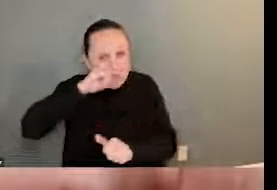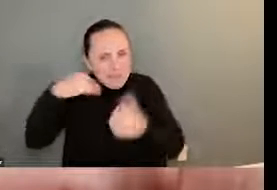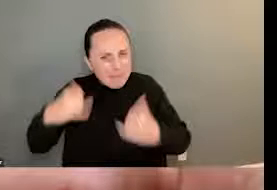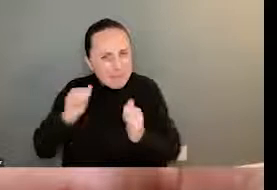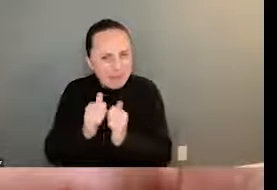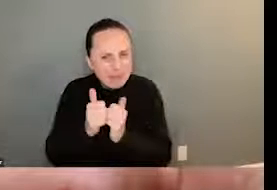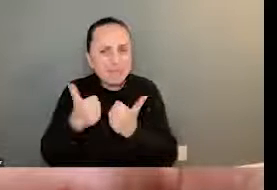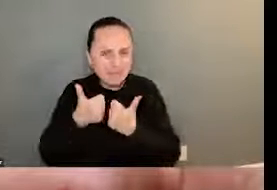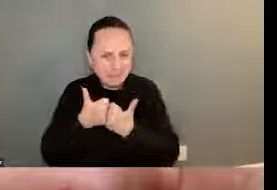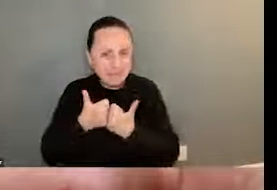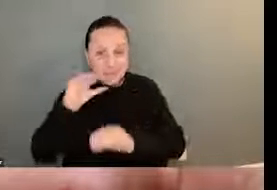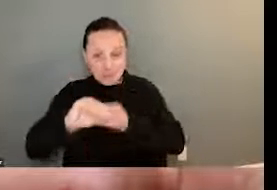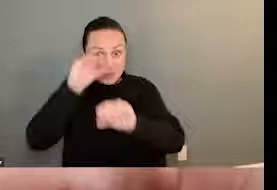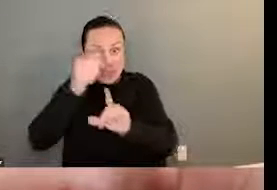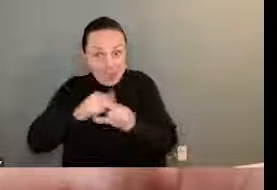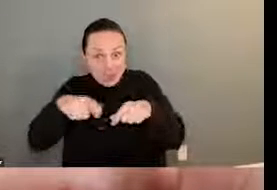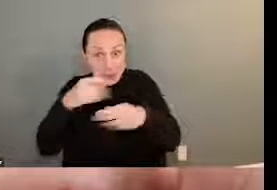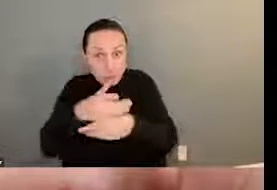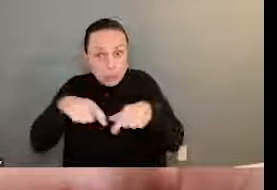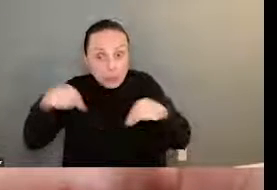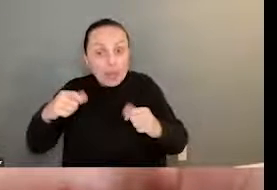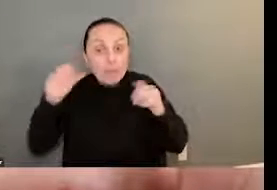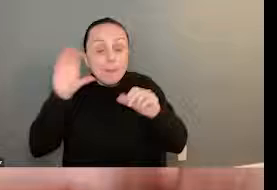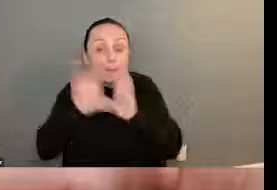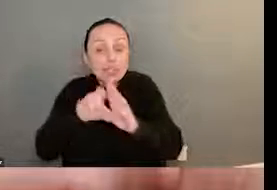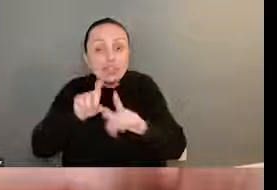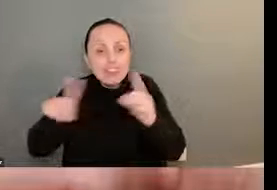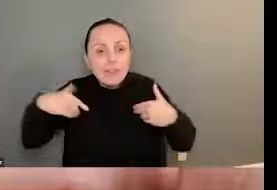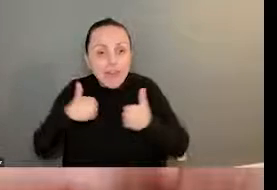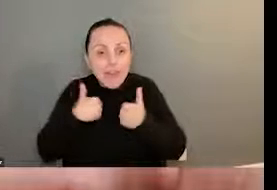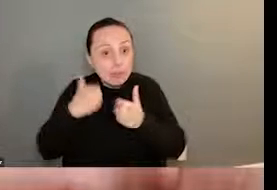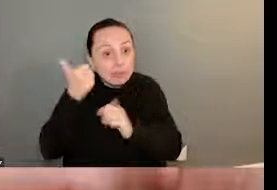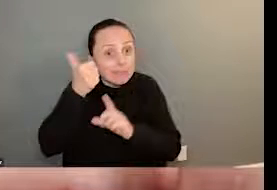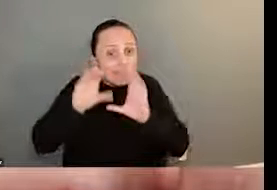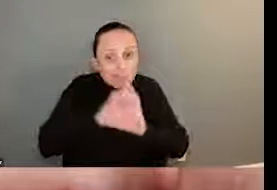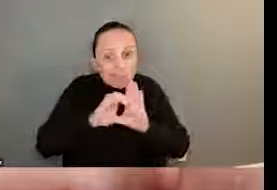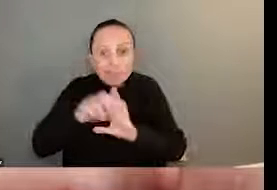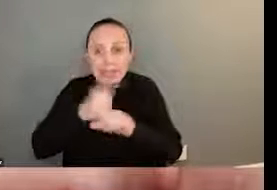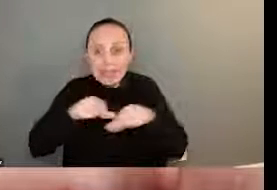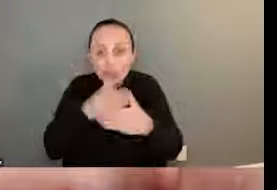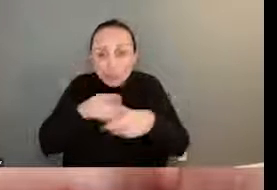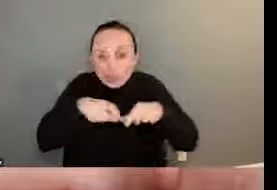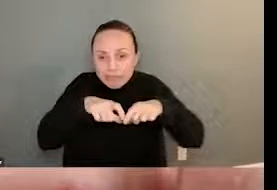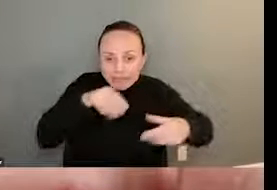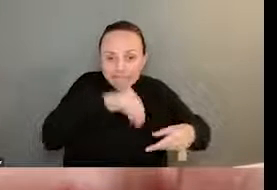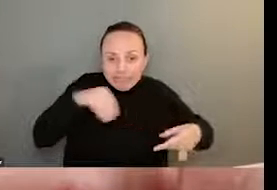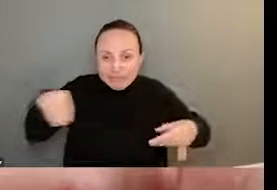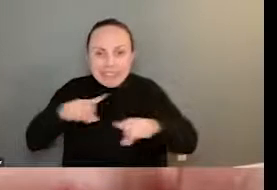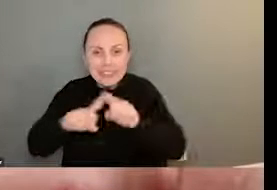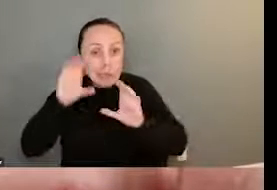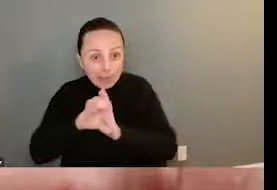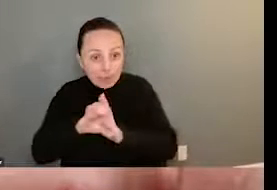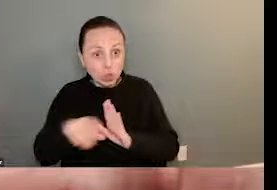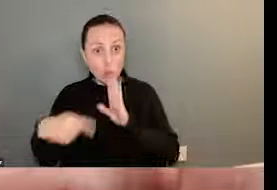he would put images of different species like the ones you see up here on each of the blocks to demonstrate something, that all of these